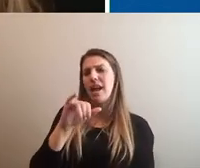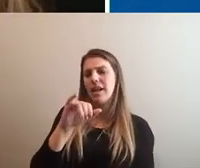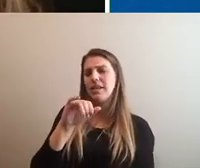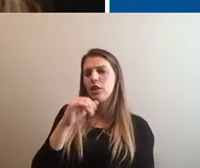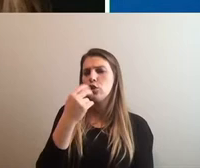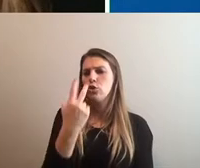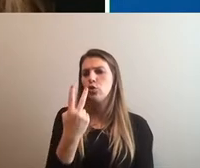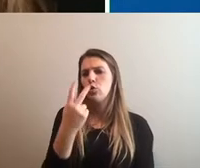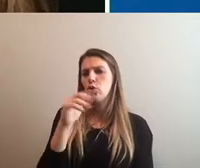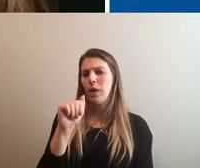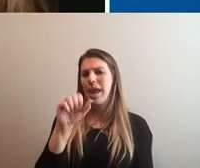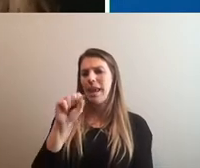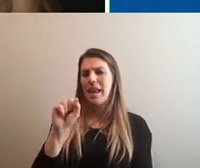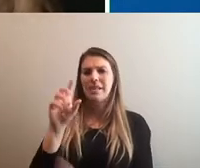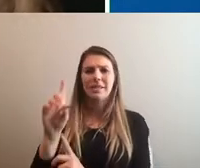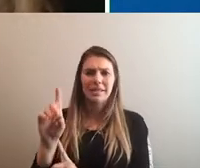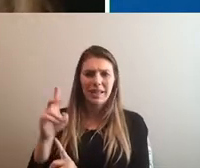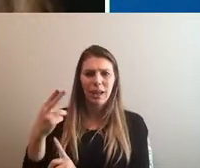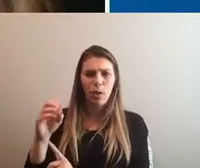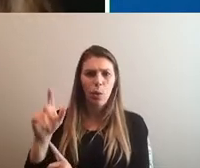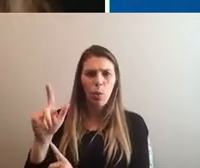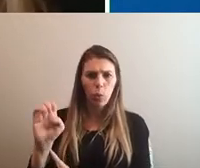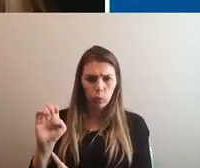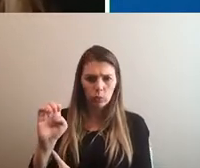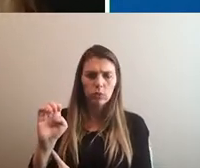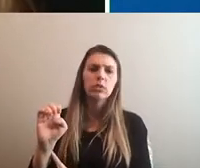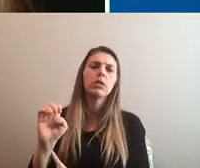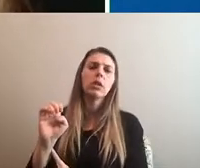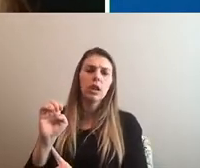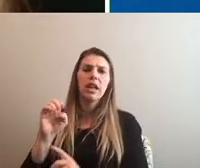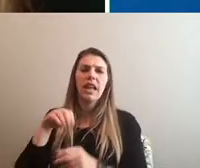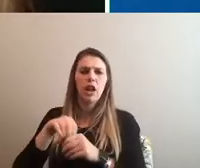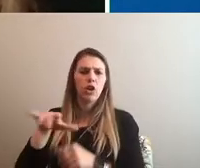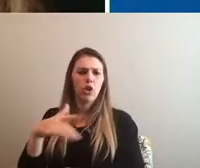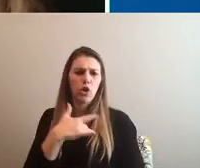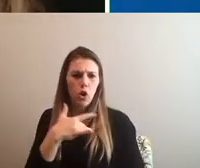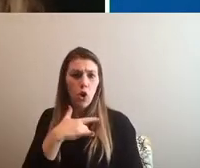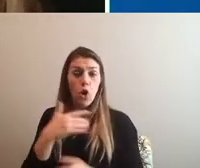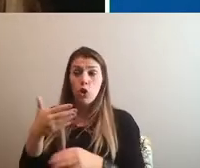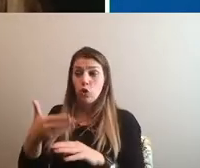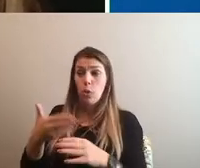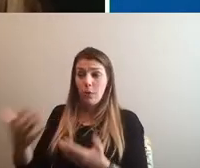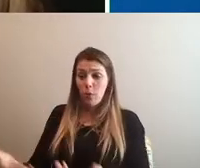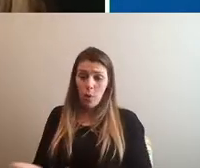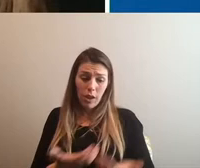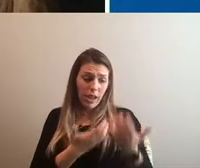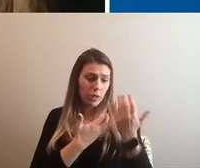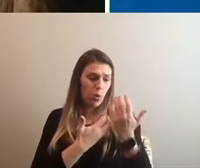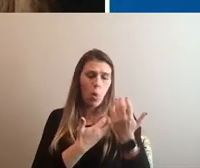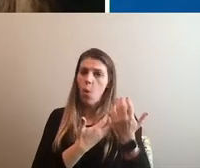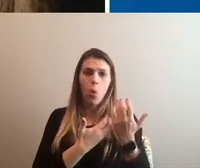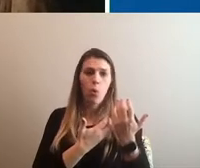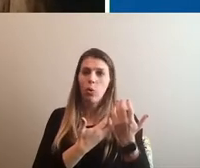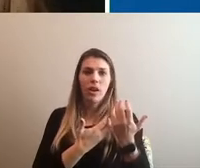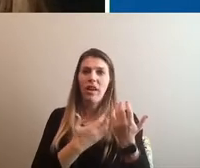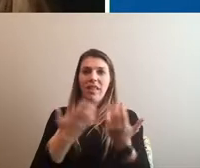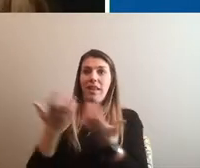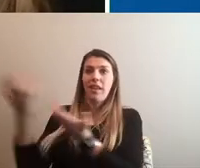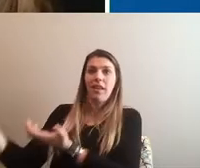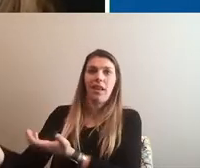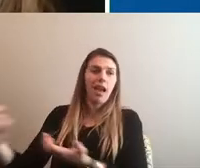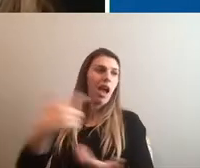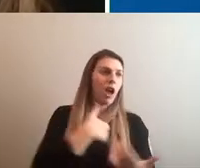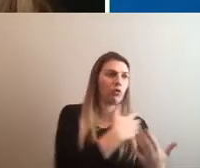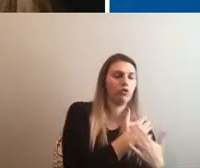two ASD holes. And so before I even got to hold my child, I was resting back in my room and in a